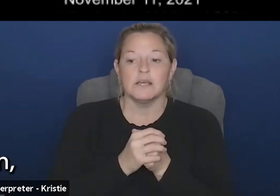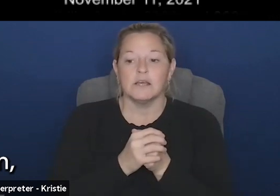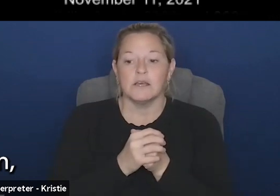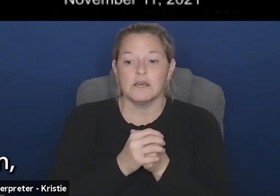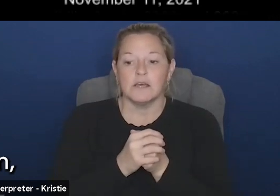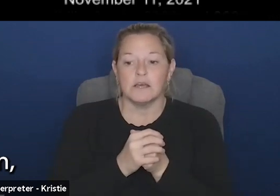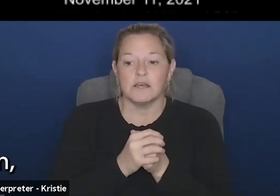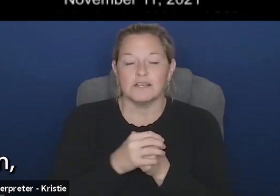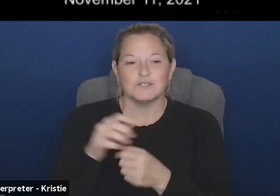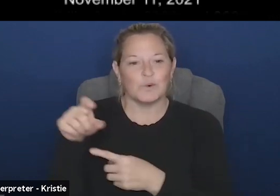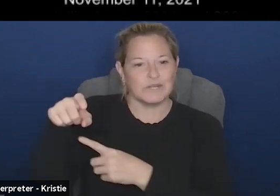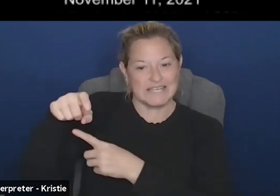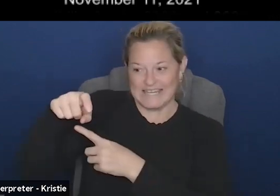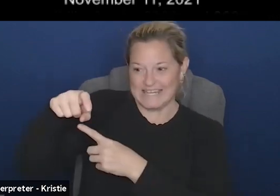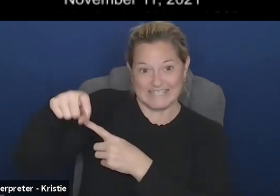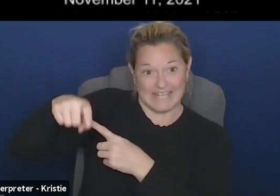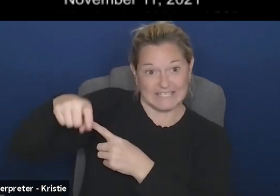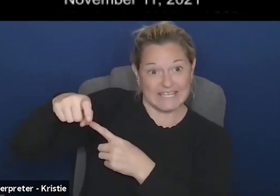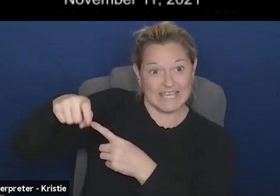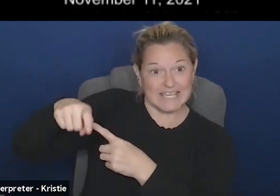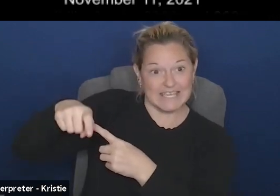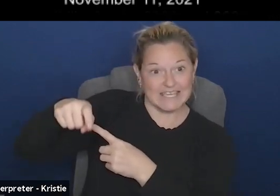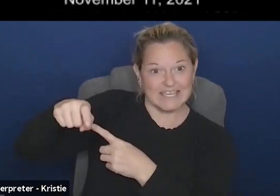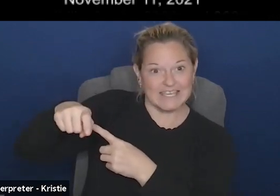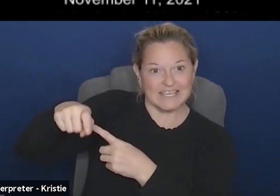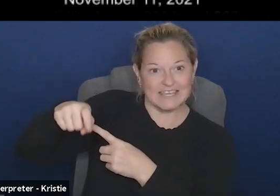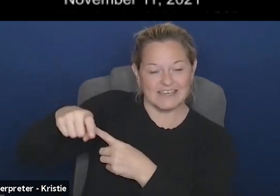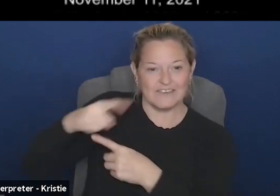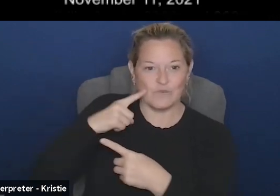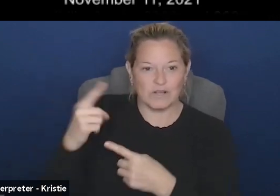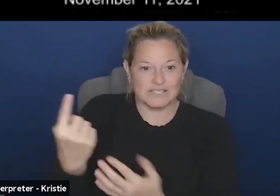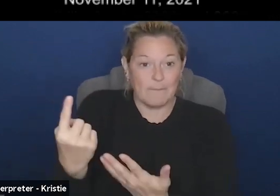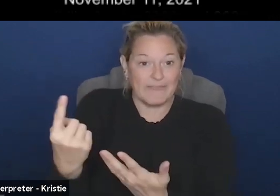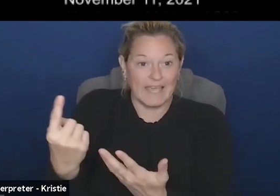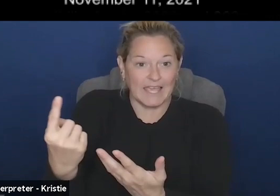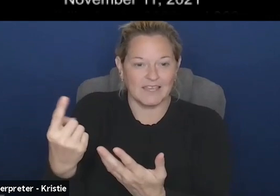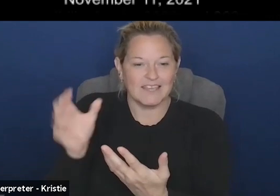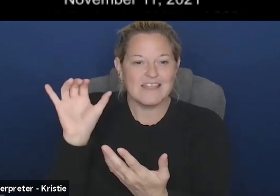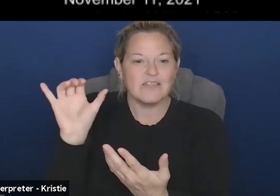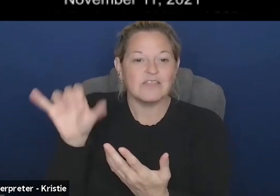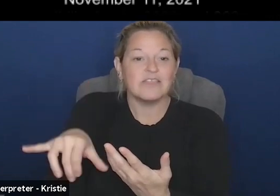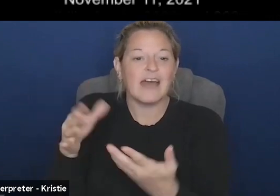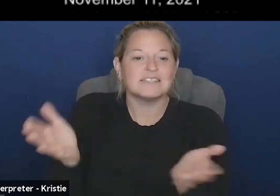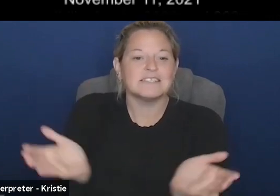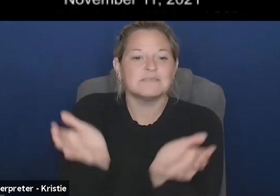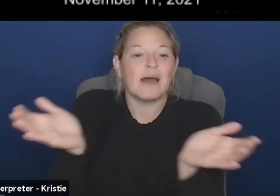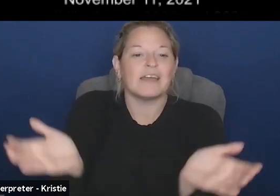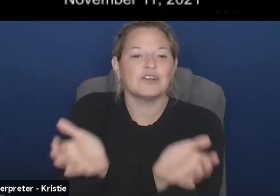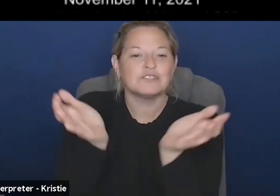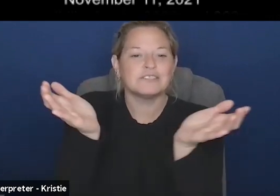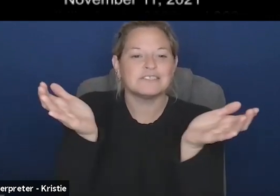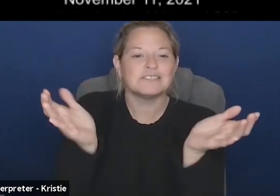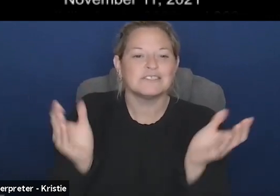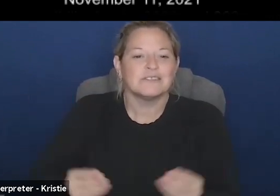necessity being the mother of invention, as we have been taught, it is always sort of